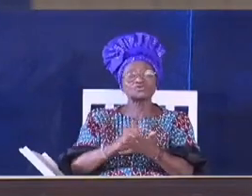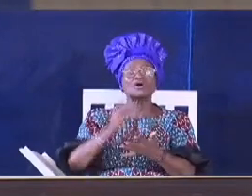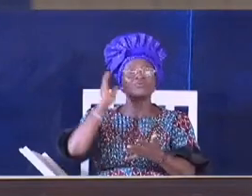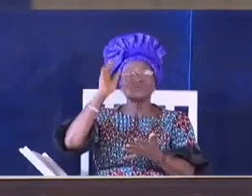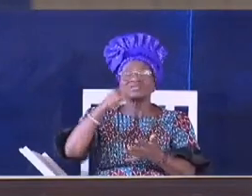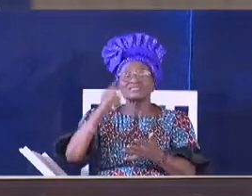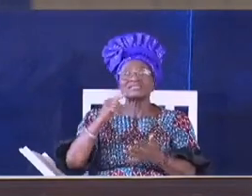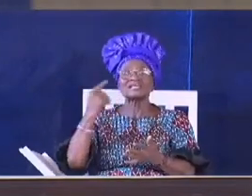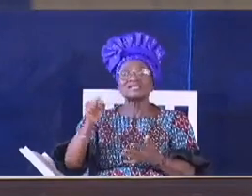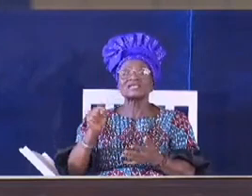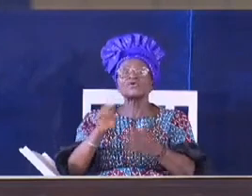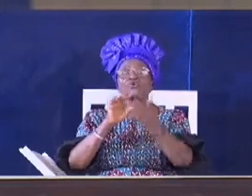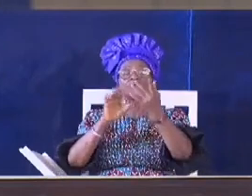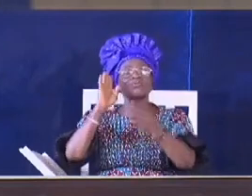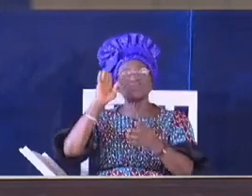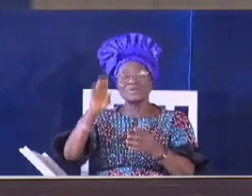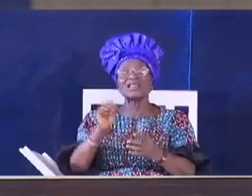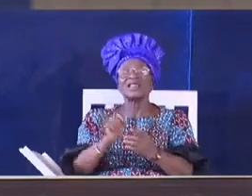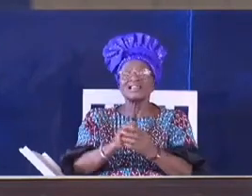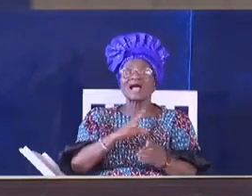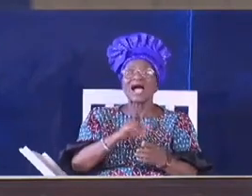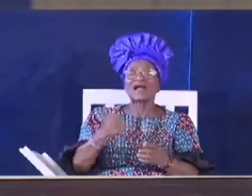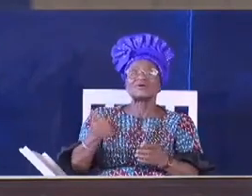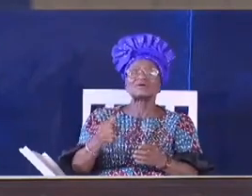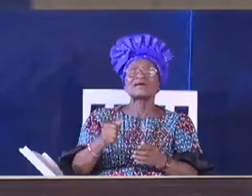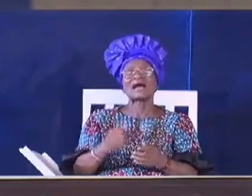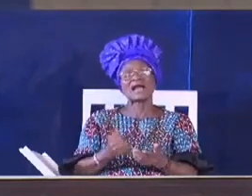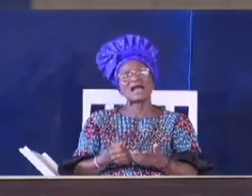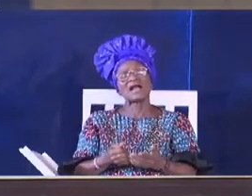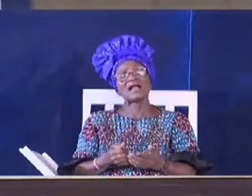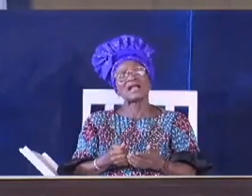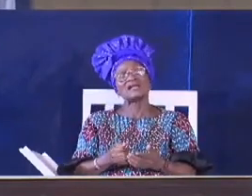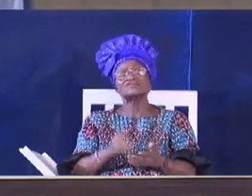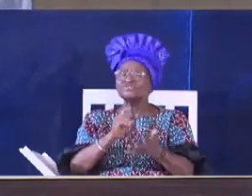the hope will diminish. And then another doctor.